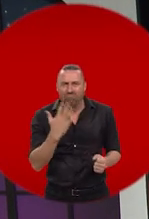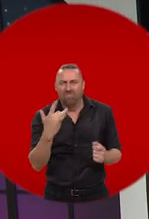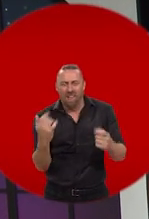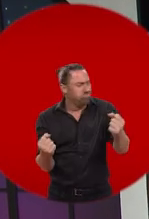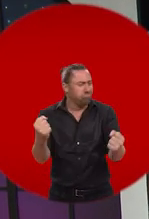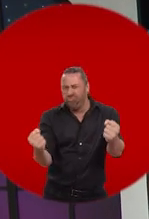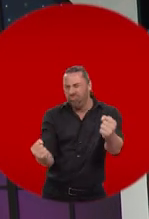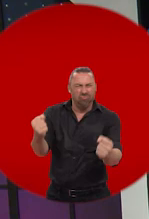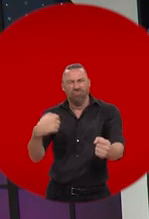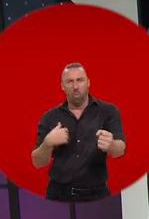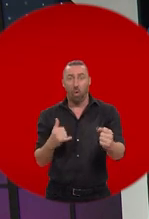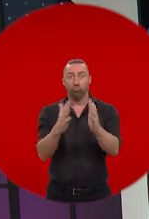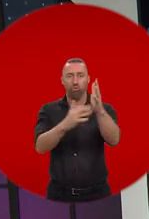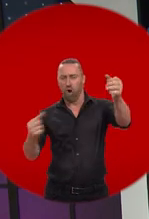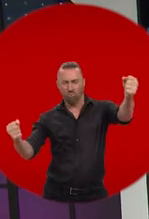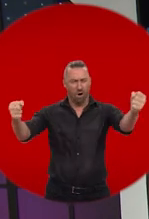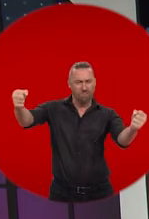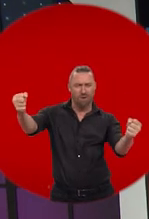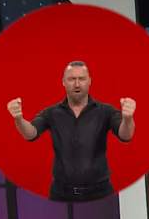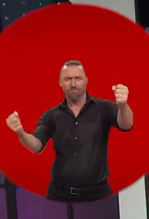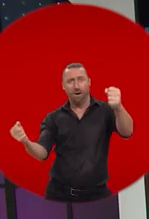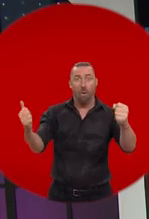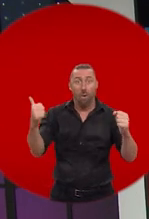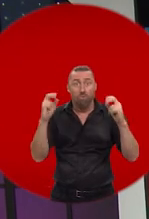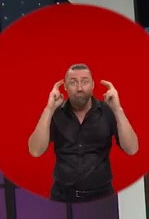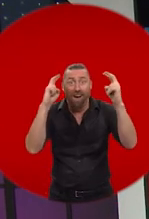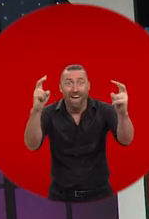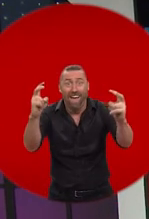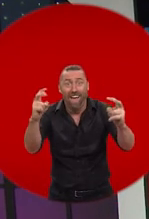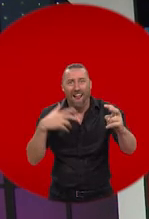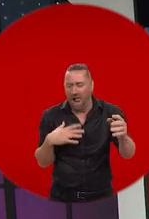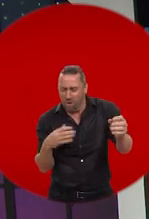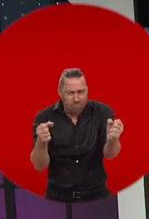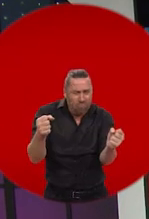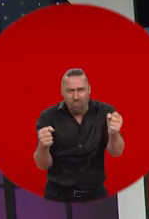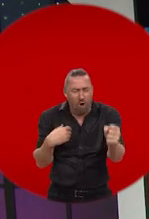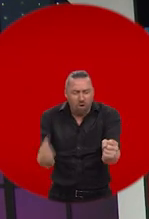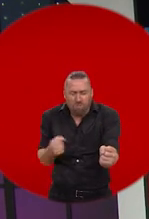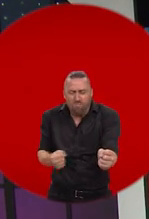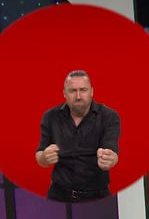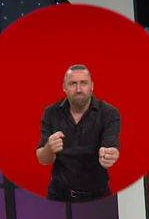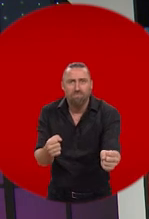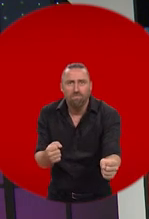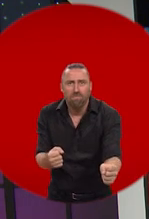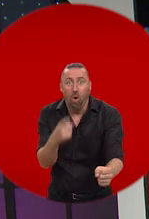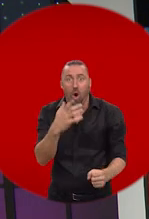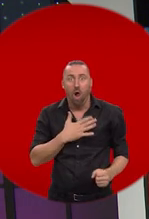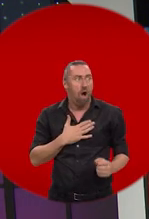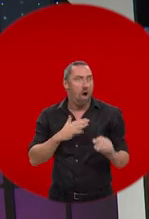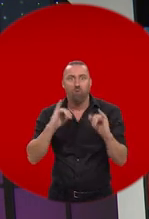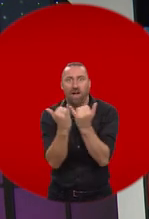car too? Or maybe a truck? Or even a train? Maybe you like to pretend to race